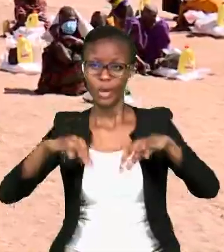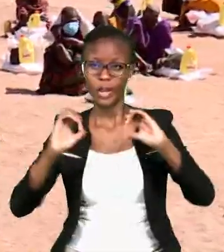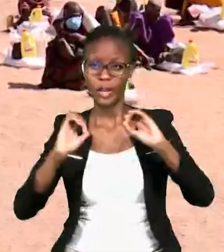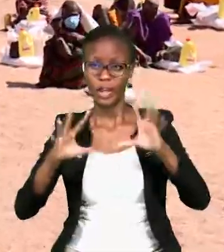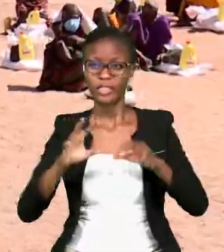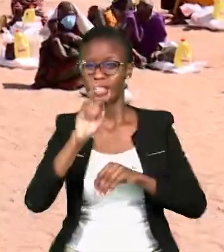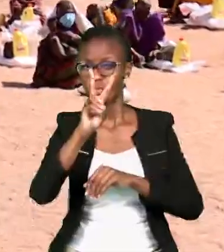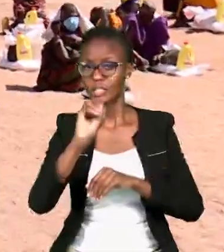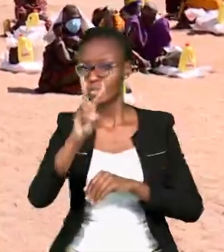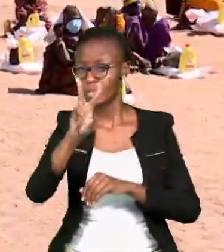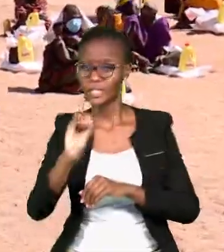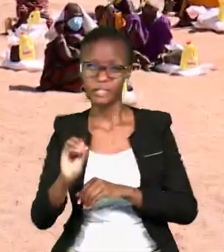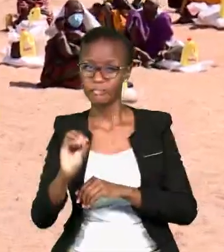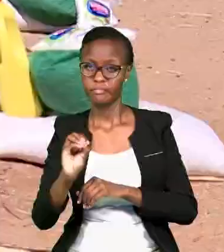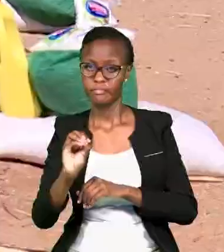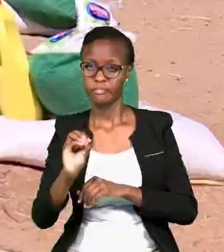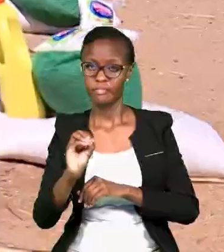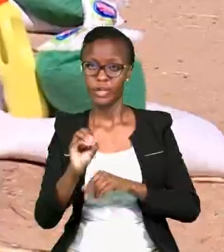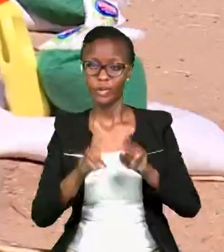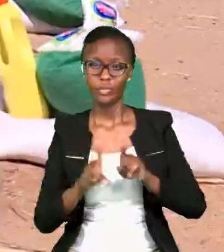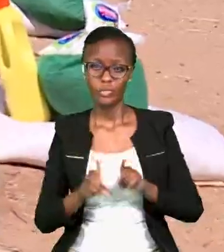short rains and the March, April, May